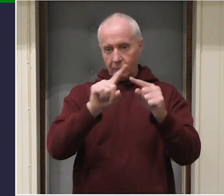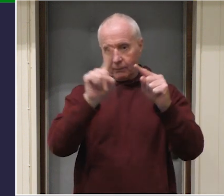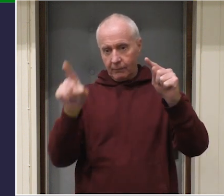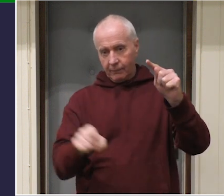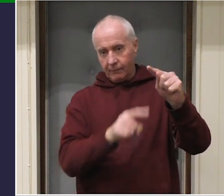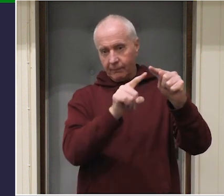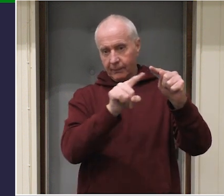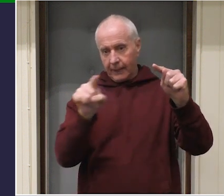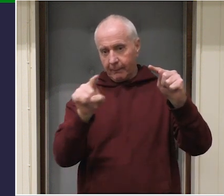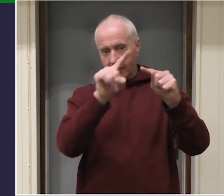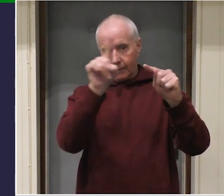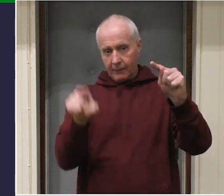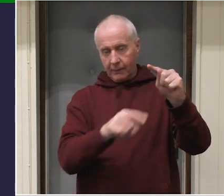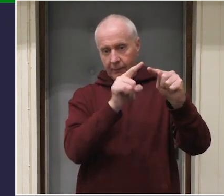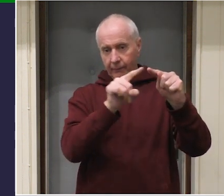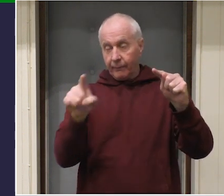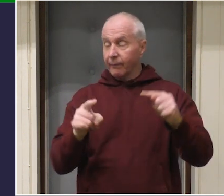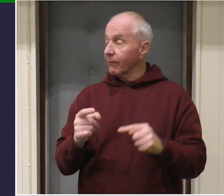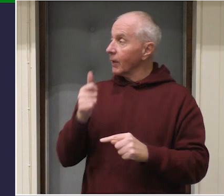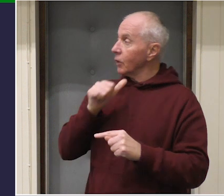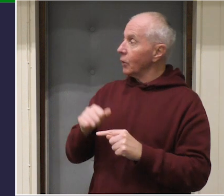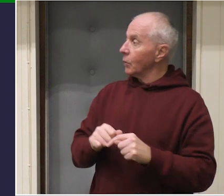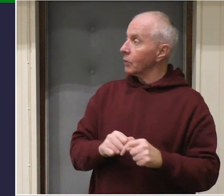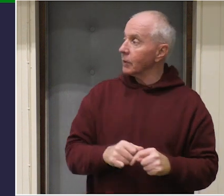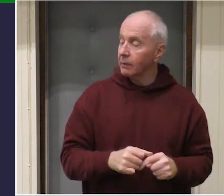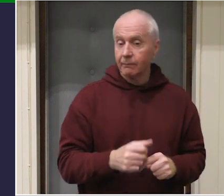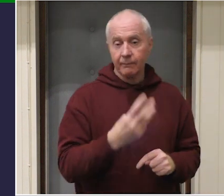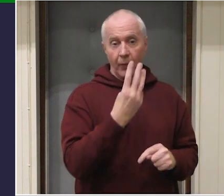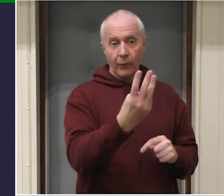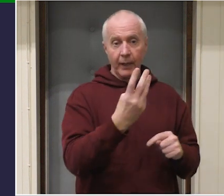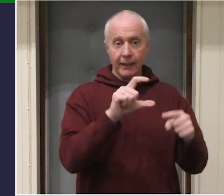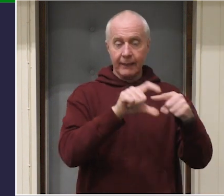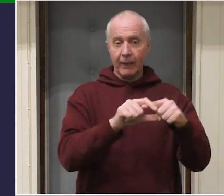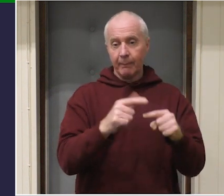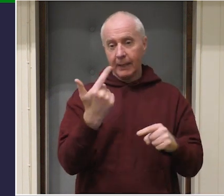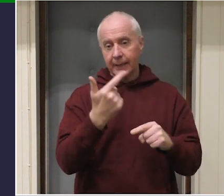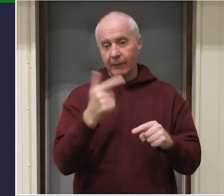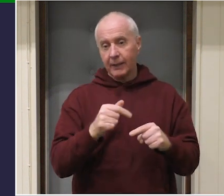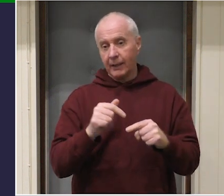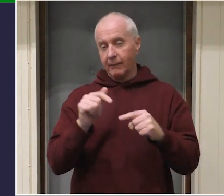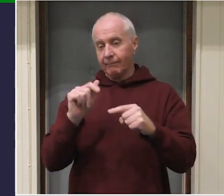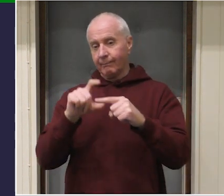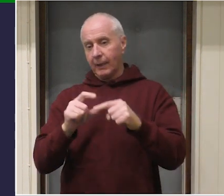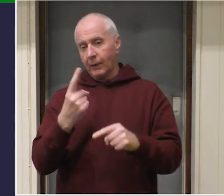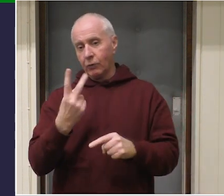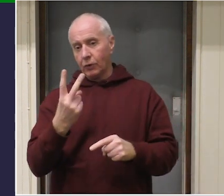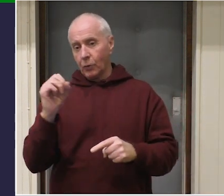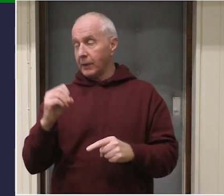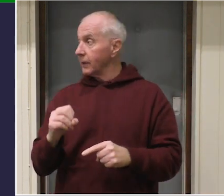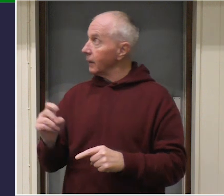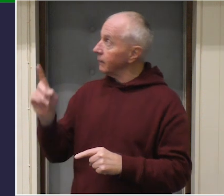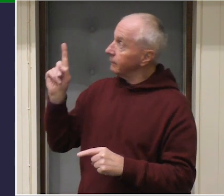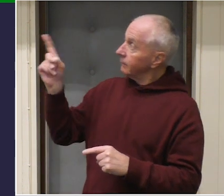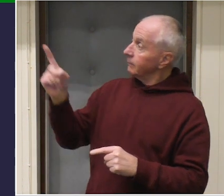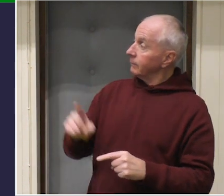diameter. He was using 3 and 17 divided by 120. But he still managed to get something pretty good. And I also want to